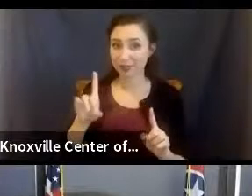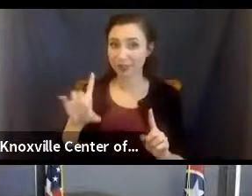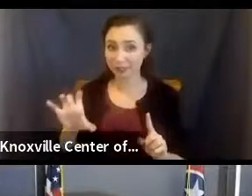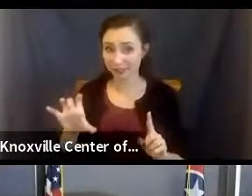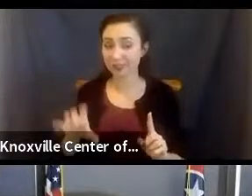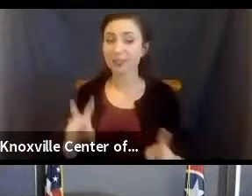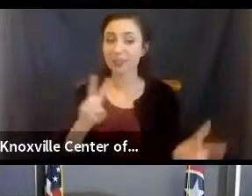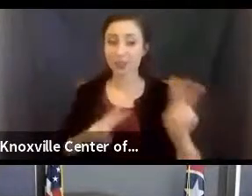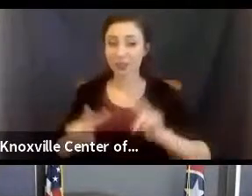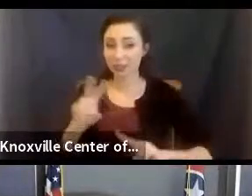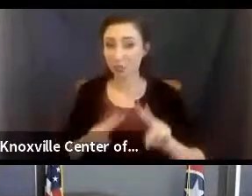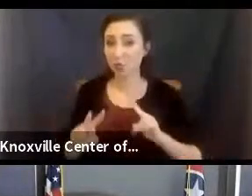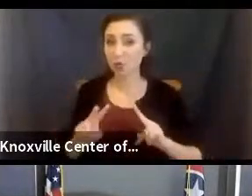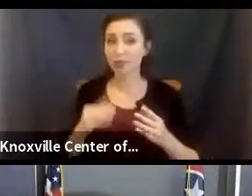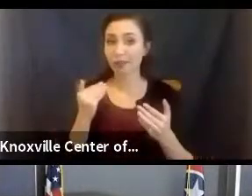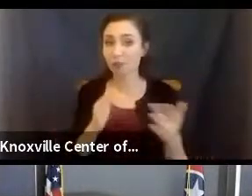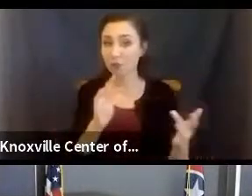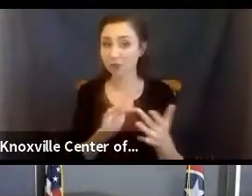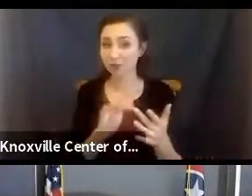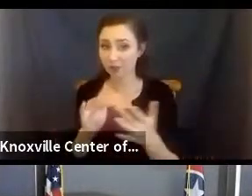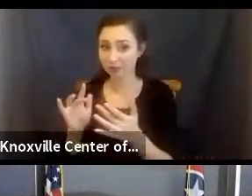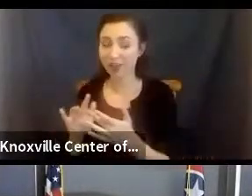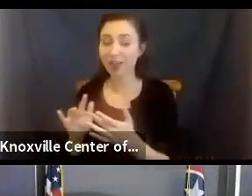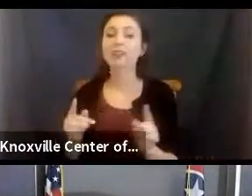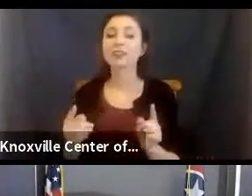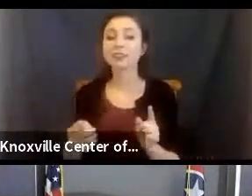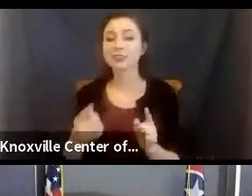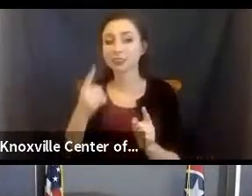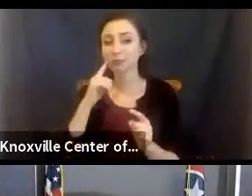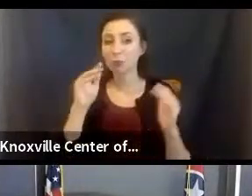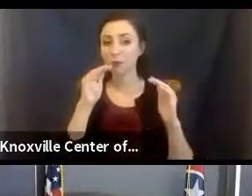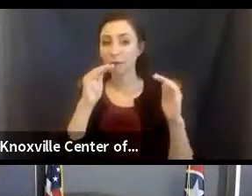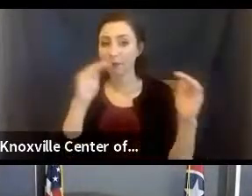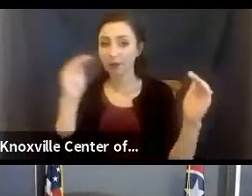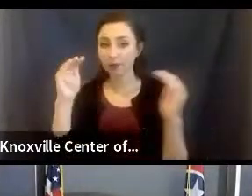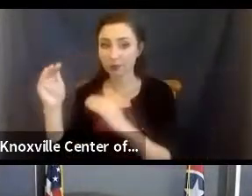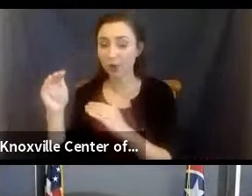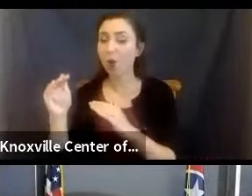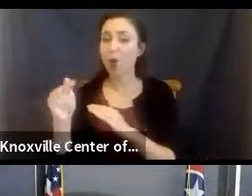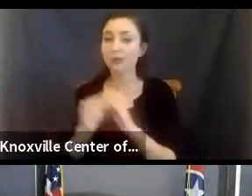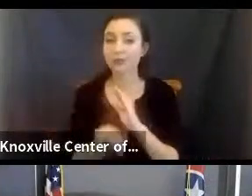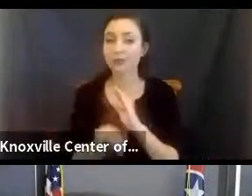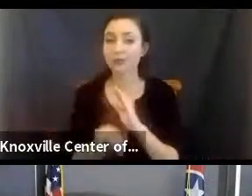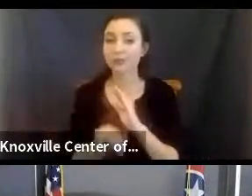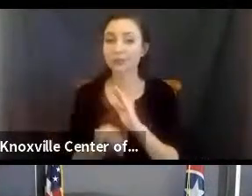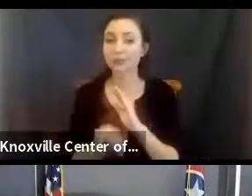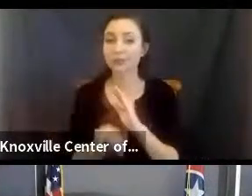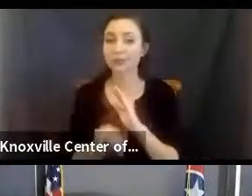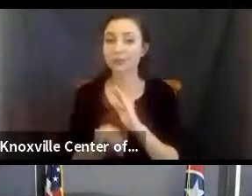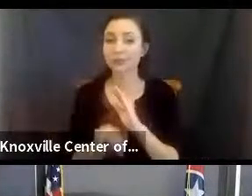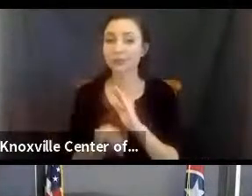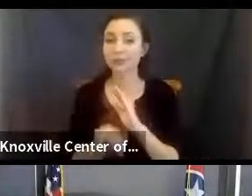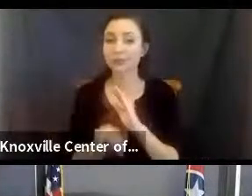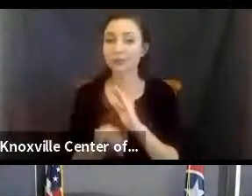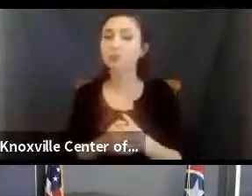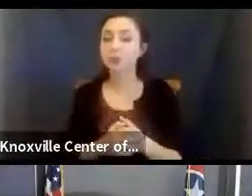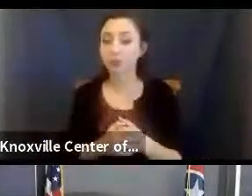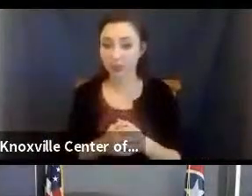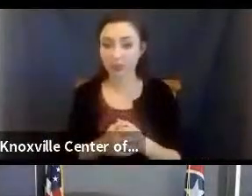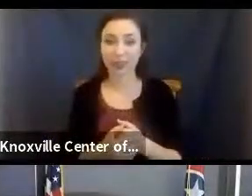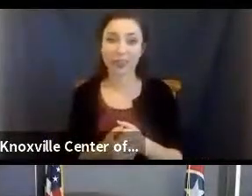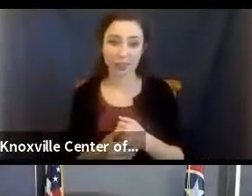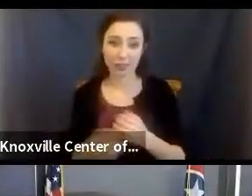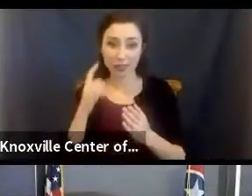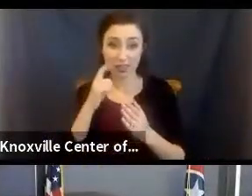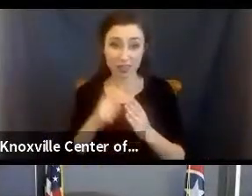they actually looked at close contacts of adults that had been diagnosed with COVID, and they found that people